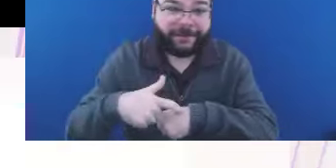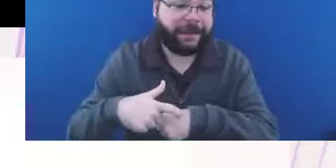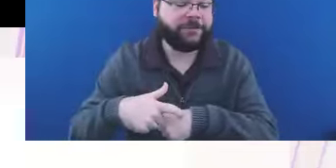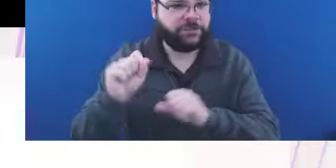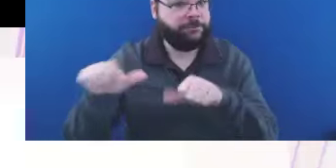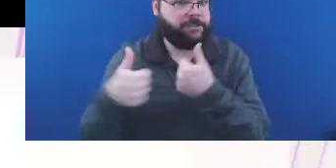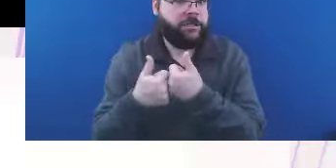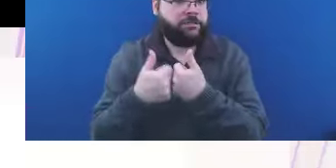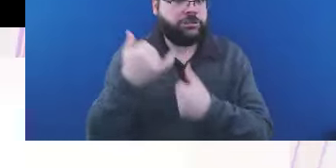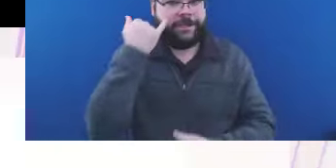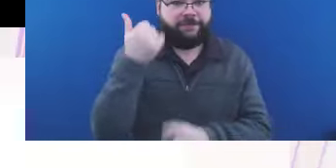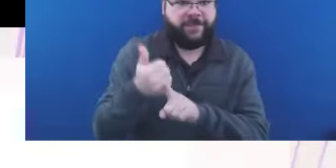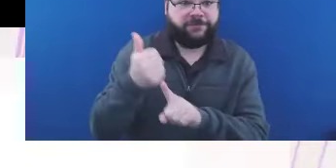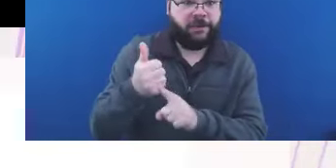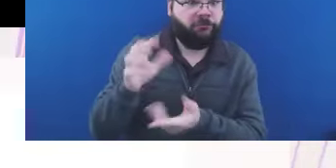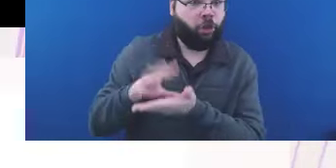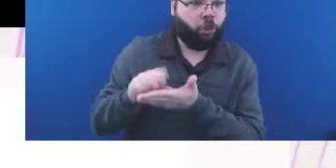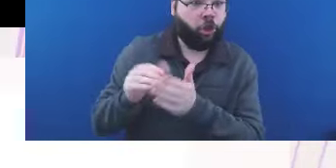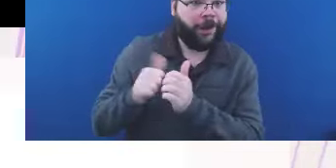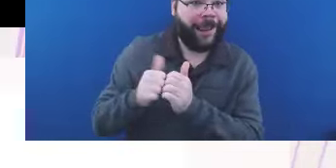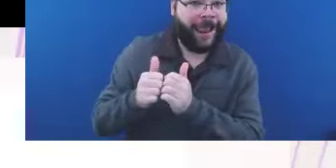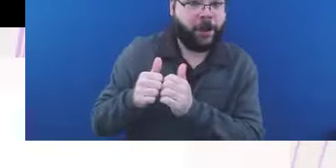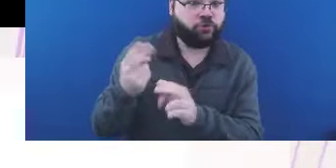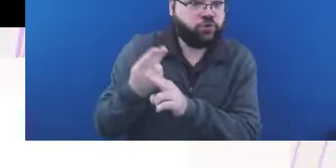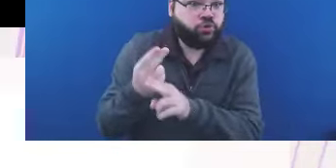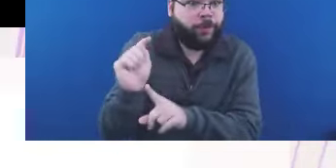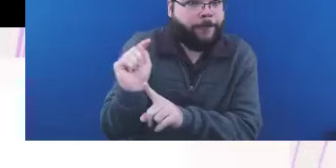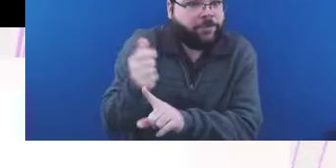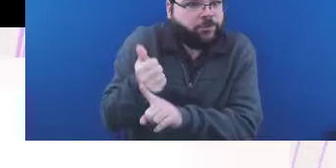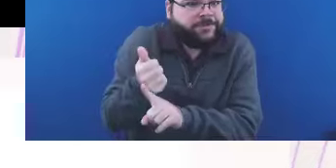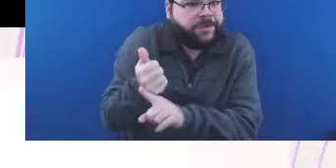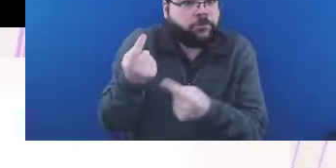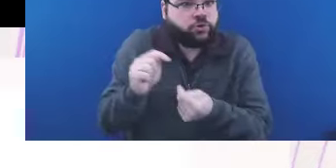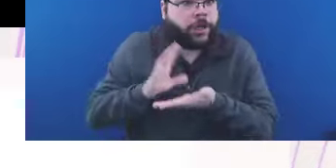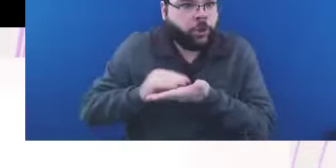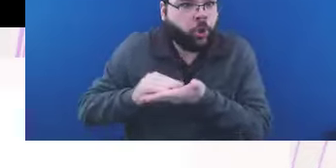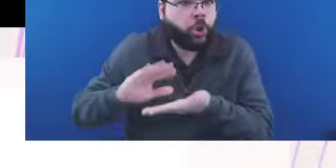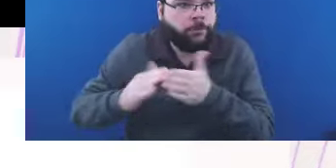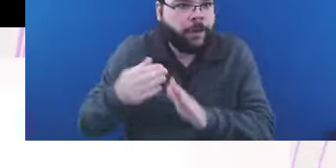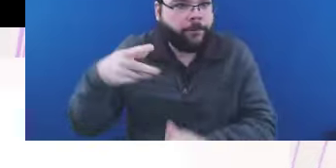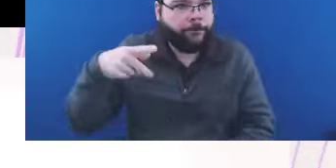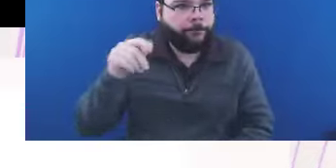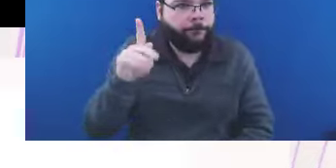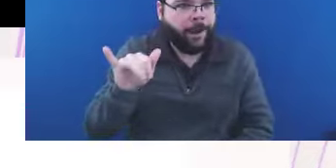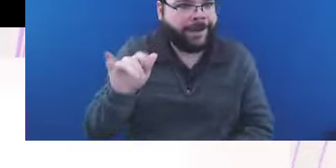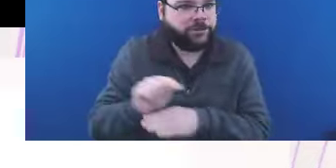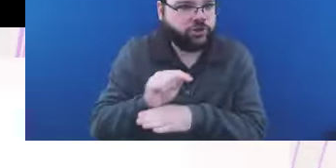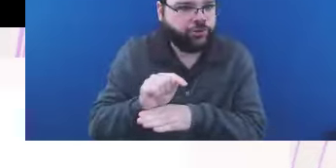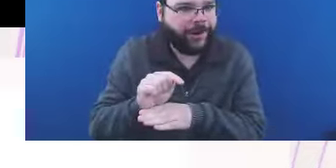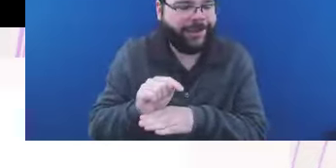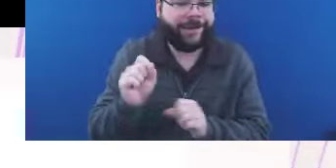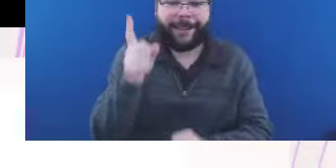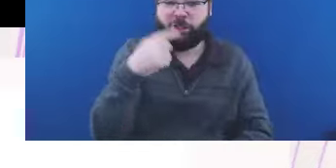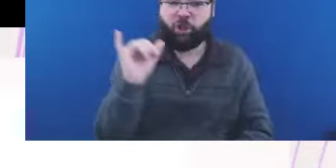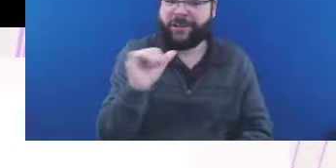if a toddler is learning how to use the bathroom, is trying to be potty trained. It can also look like